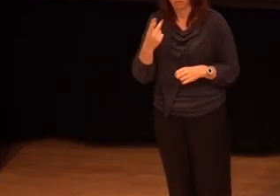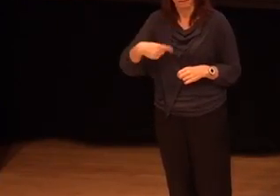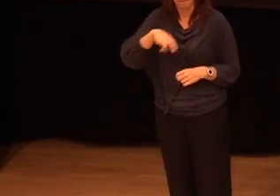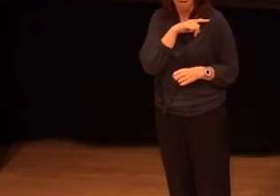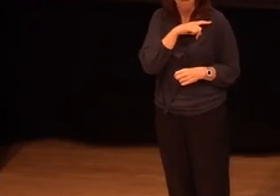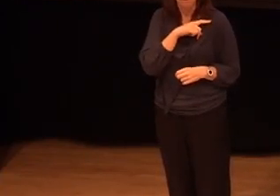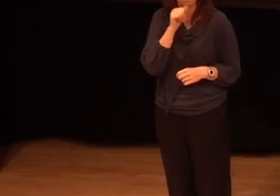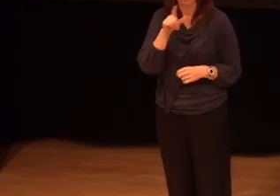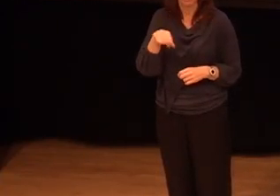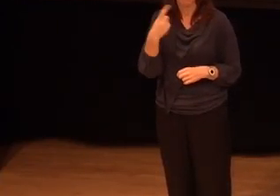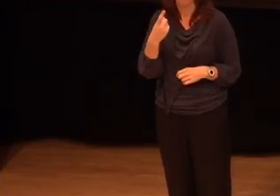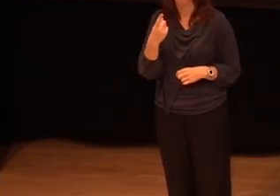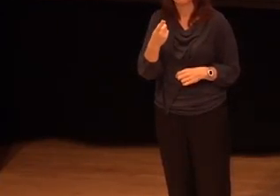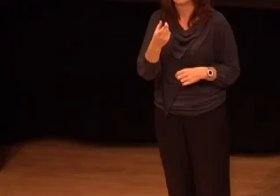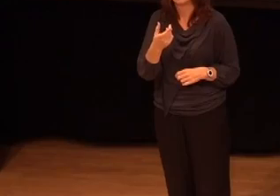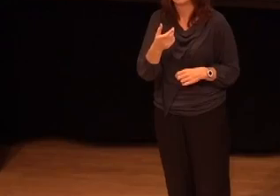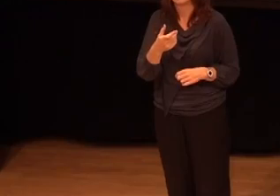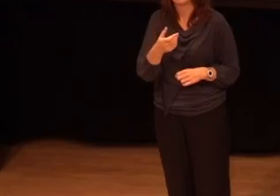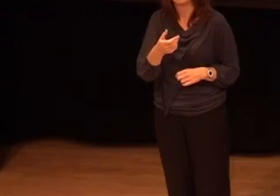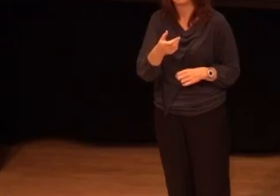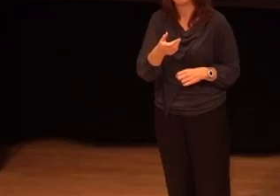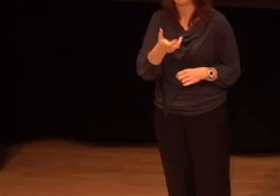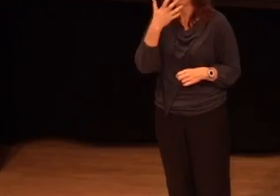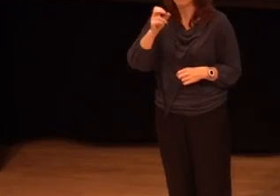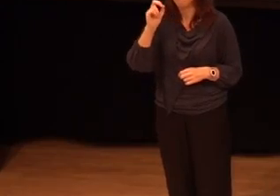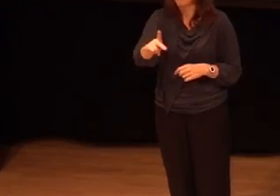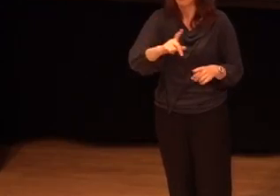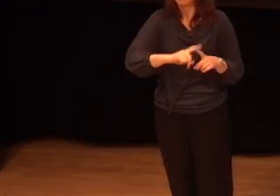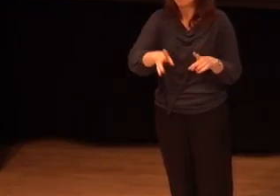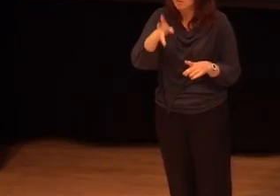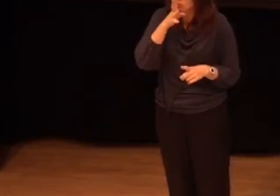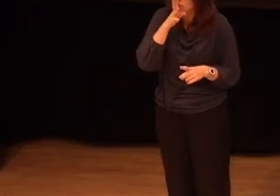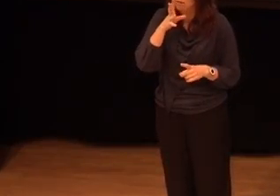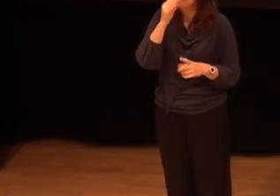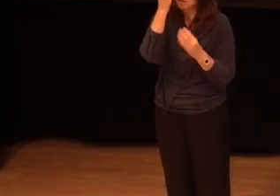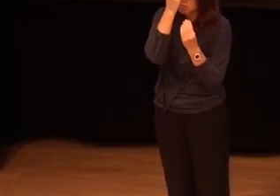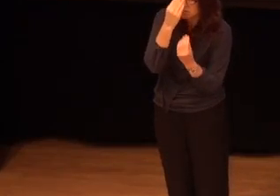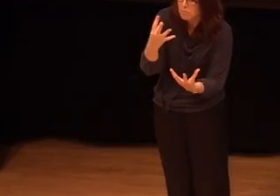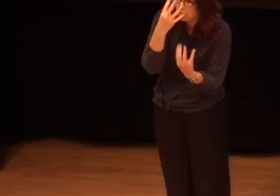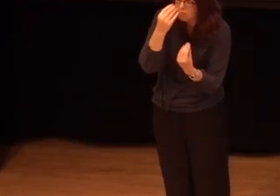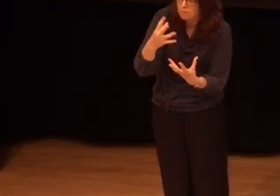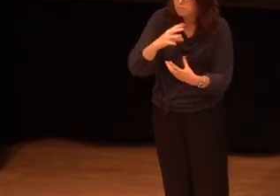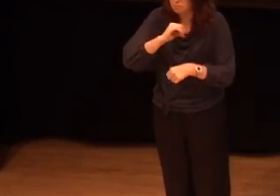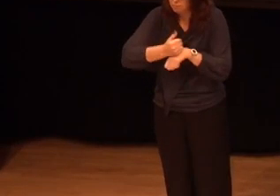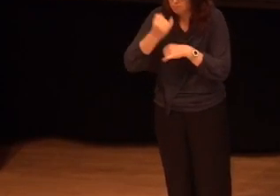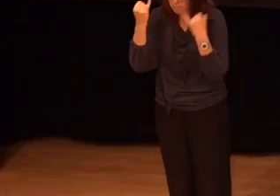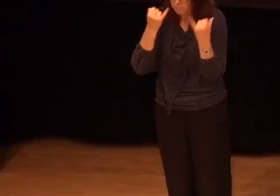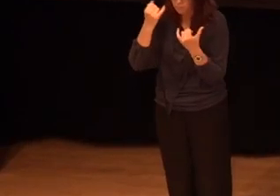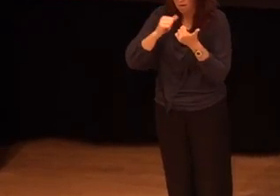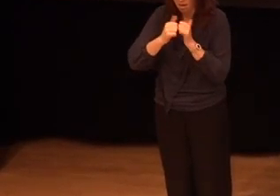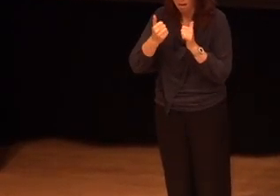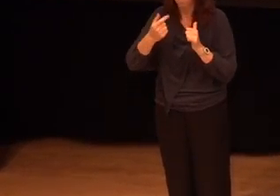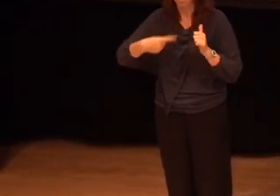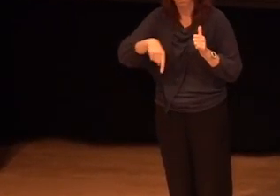only shouting back, but talking to and formulating and conceptualizing how